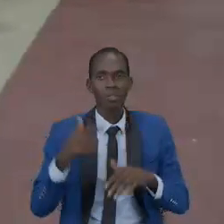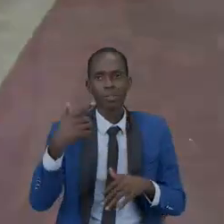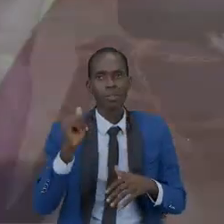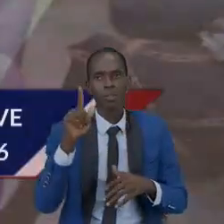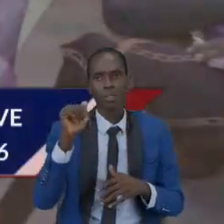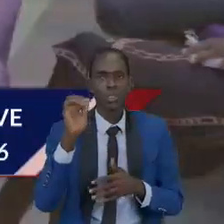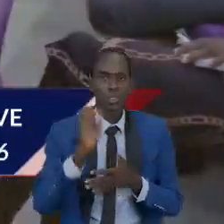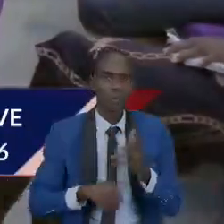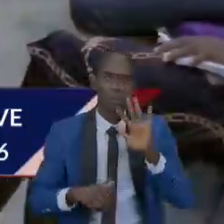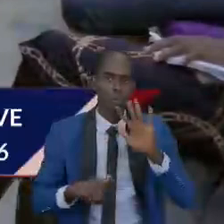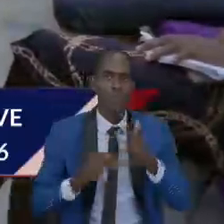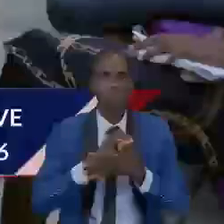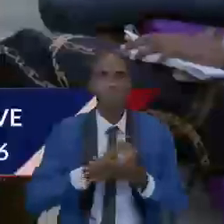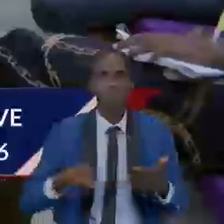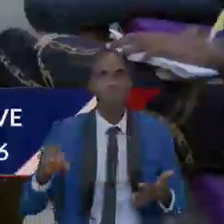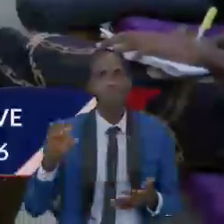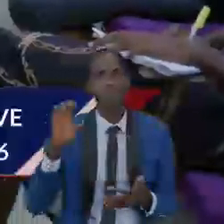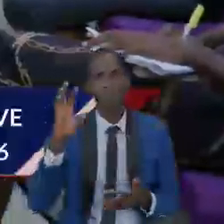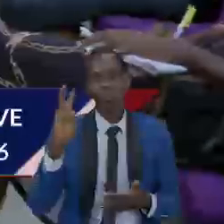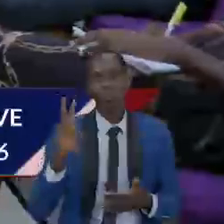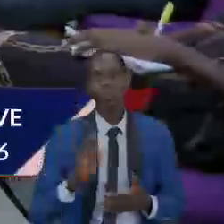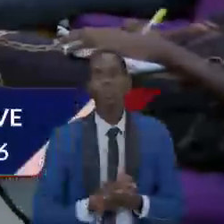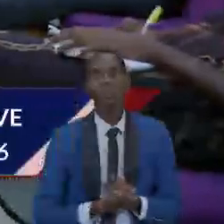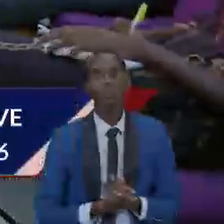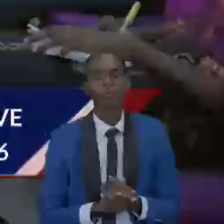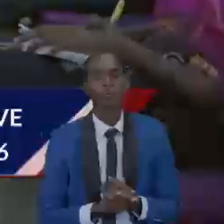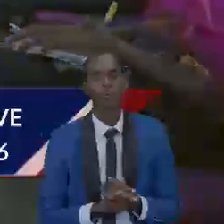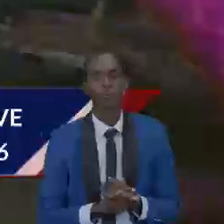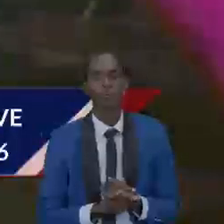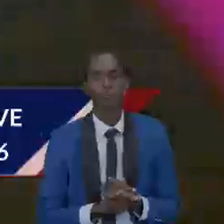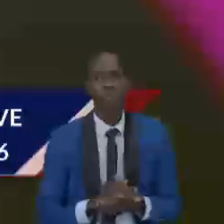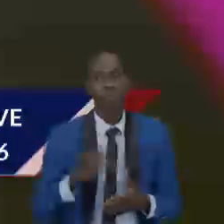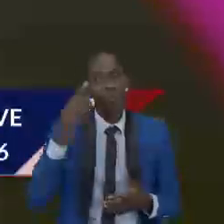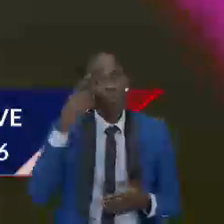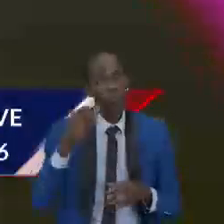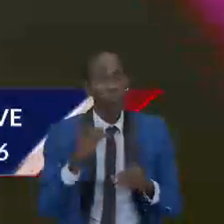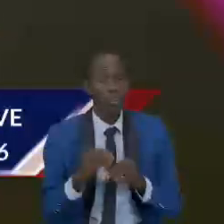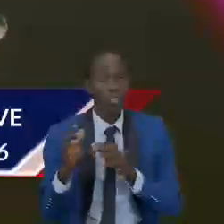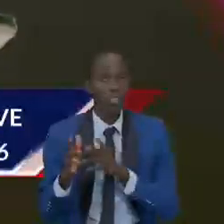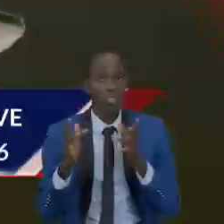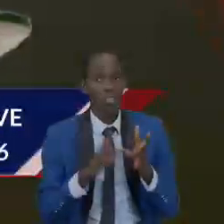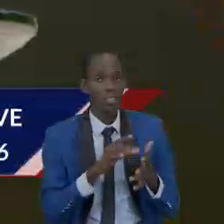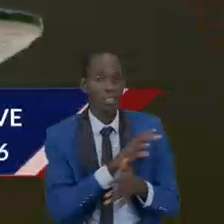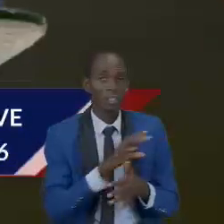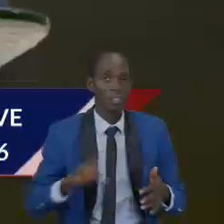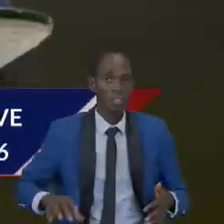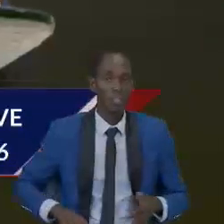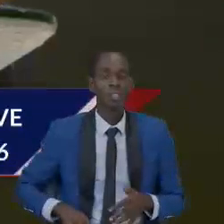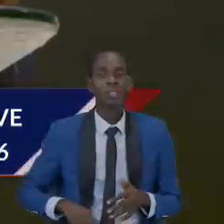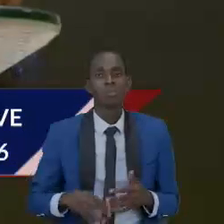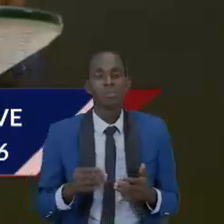6. Galatians chapter 5, verse 6. For in Jesus Christ,